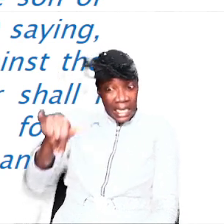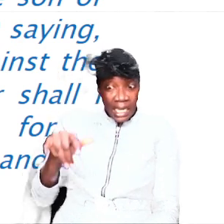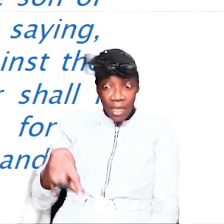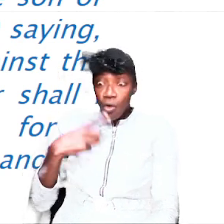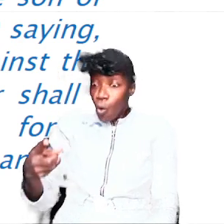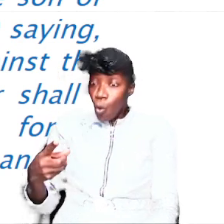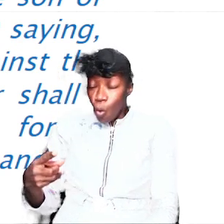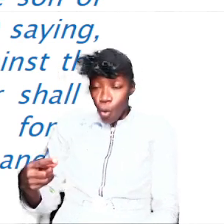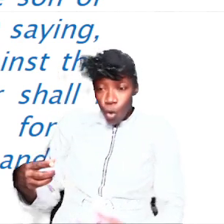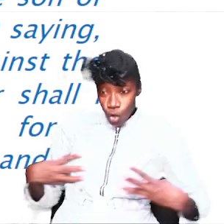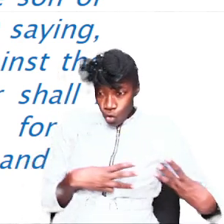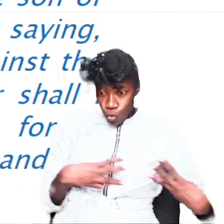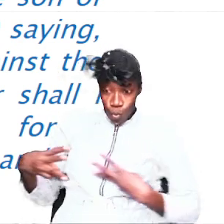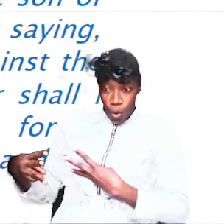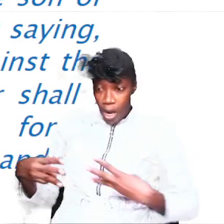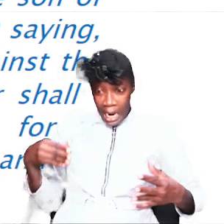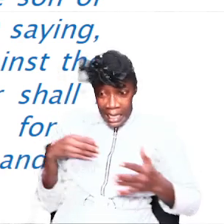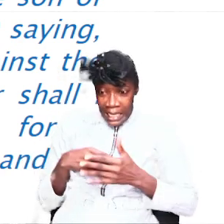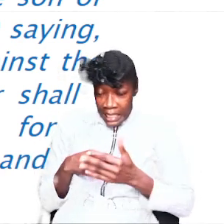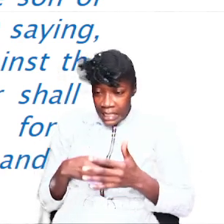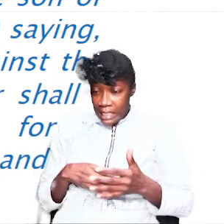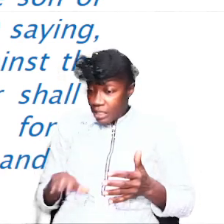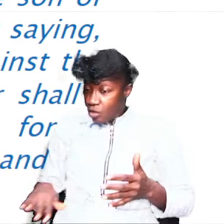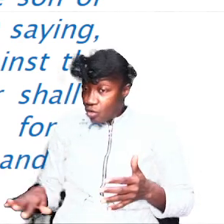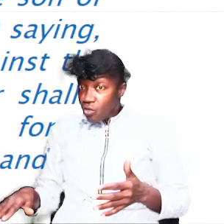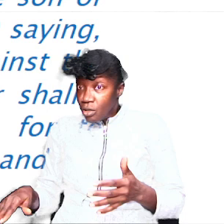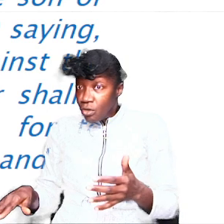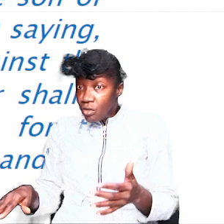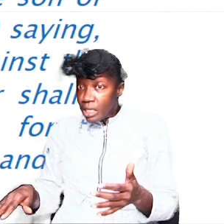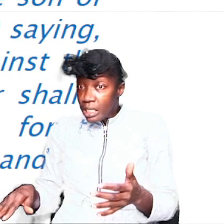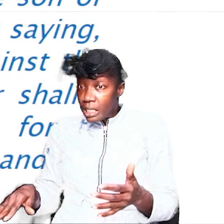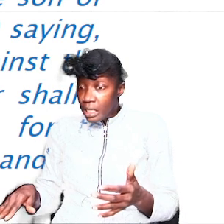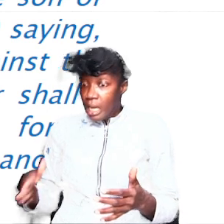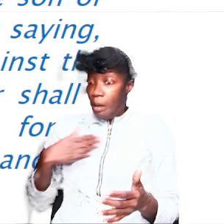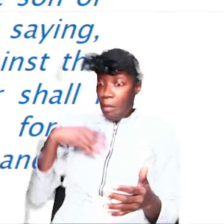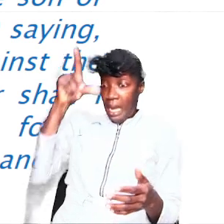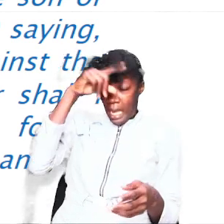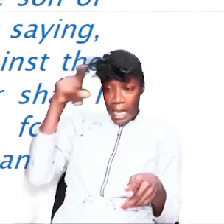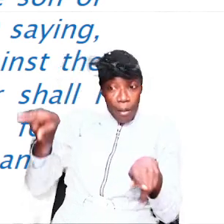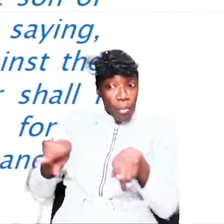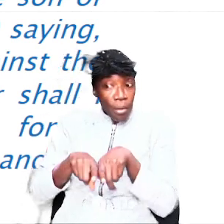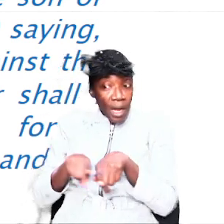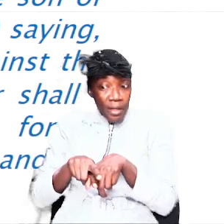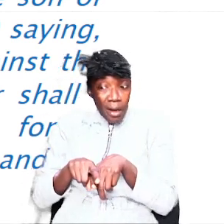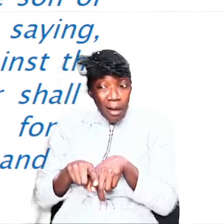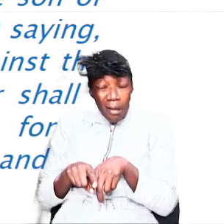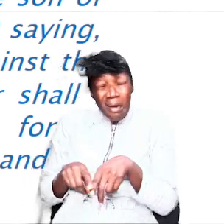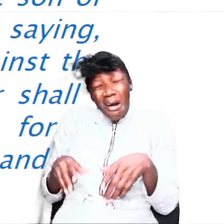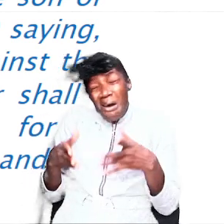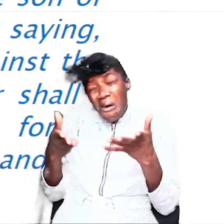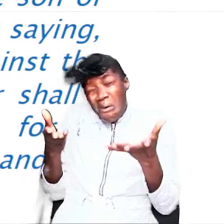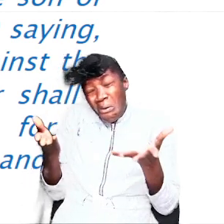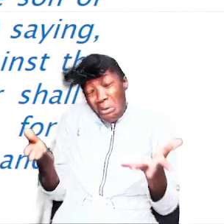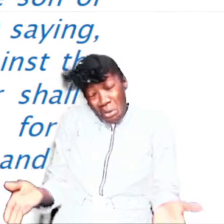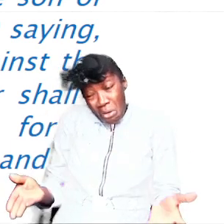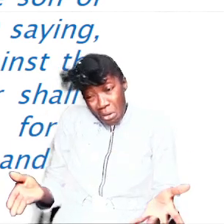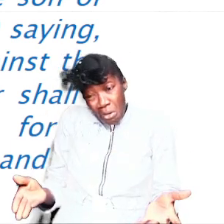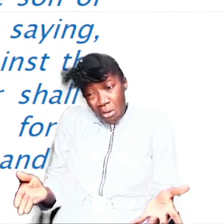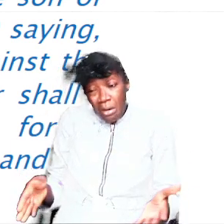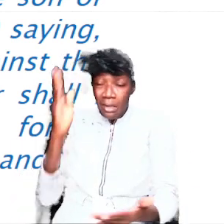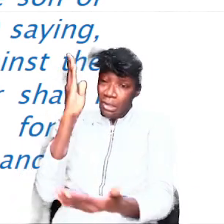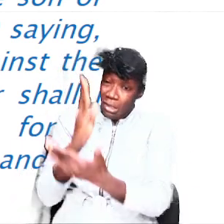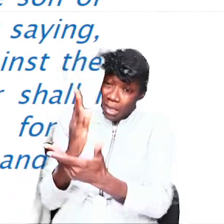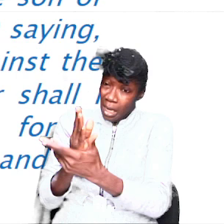to battle against the children of Benjamin, my brother? Or shall I cease? And the Lord said, go